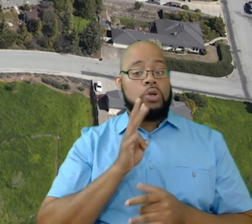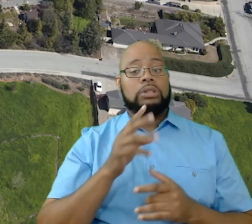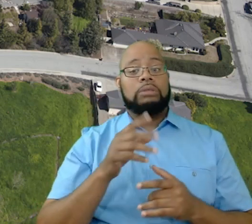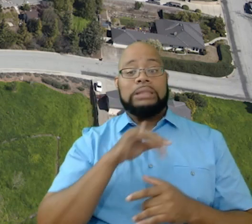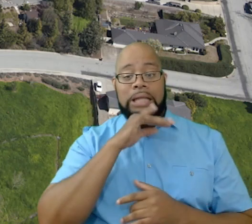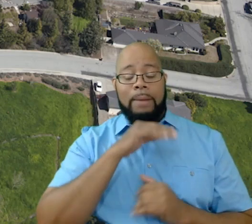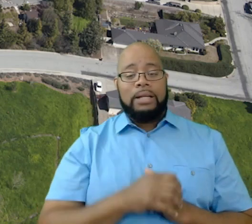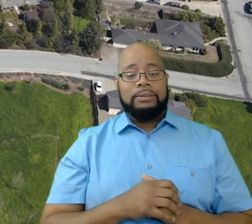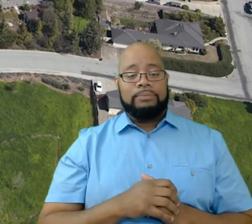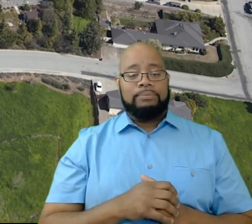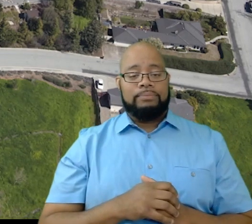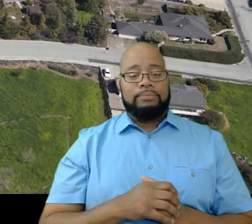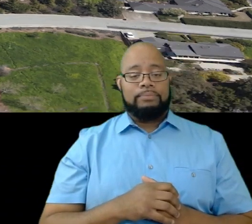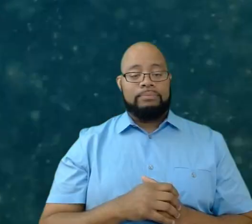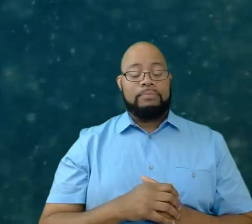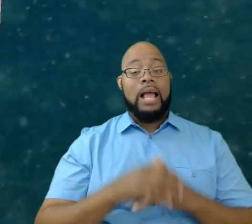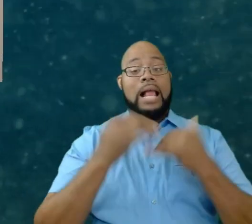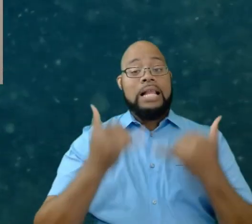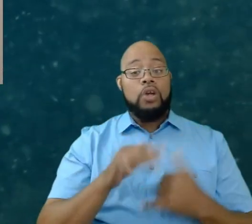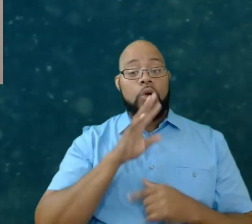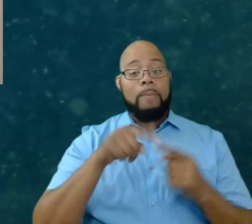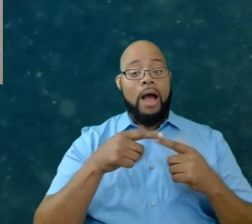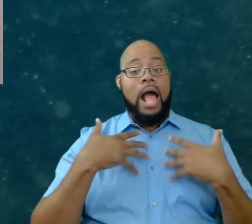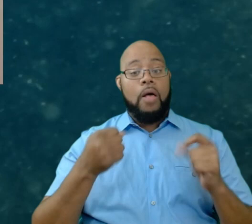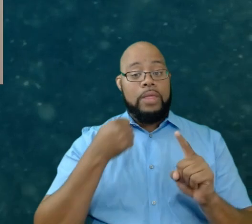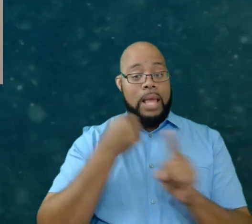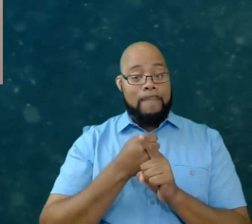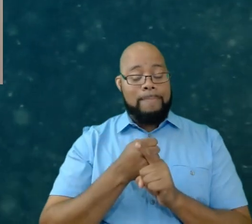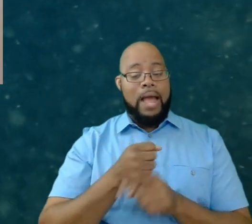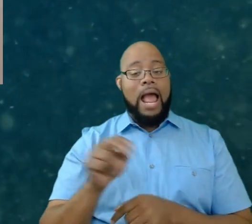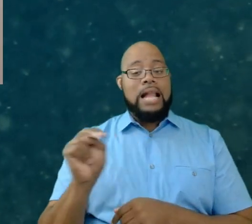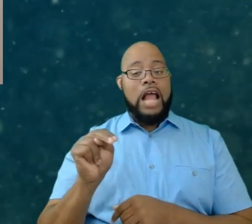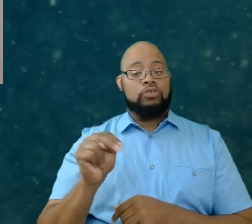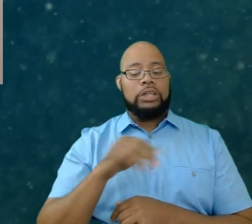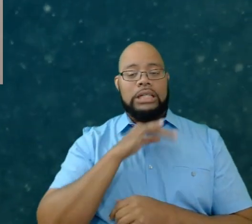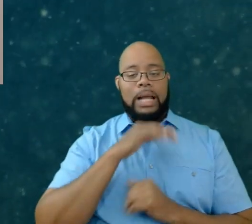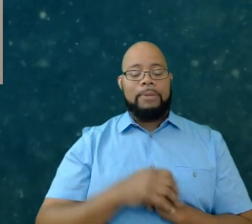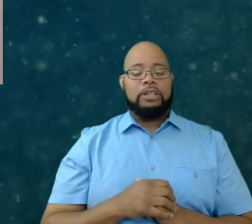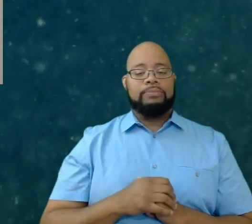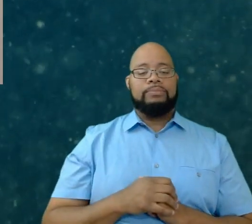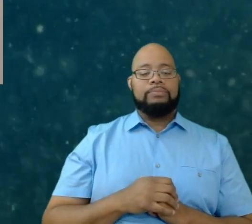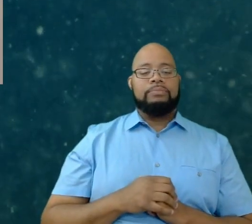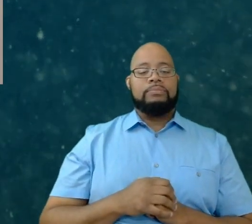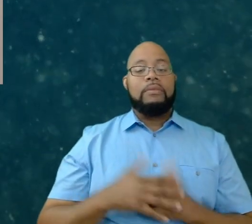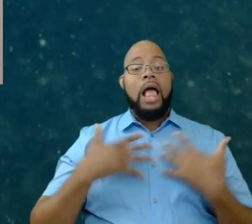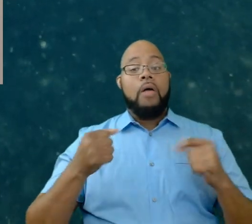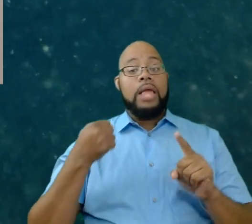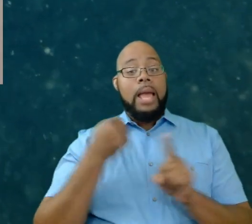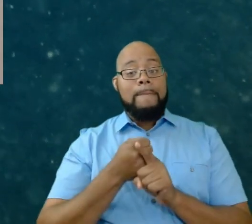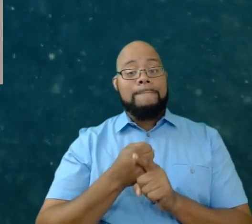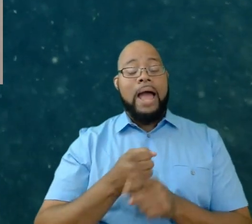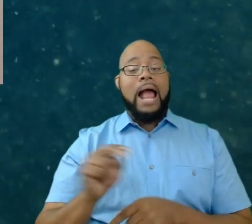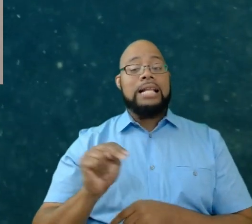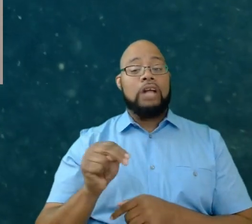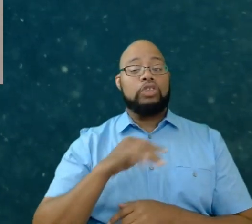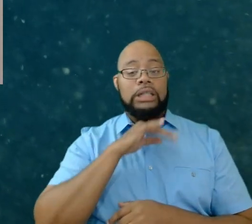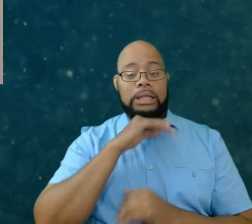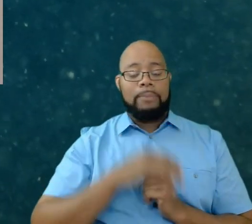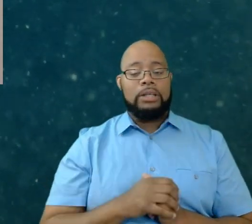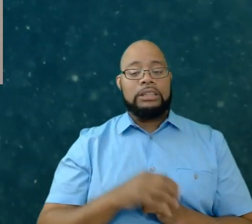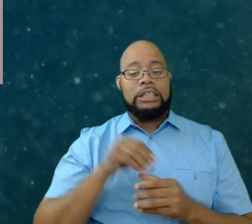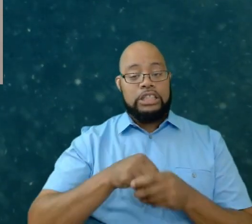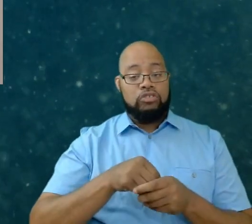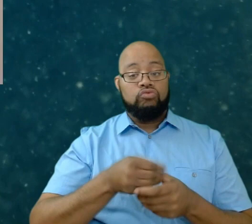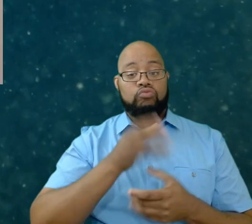find out if your water is contaminated. Now let's talk about the health impacts of nitrogen contamination. The health impacts of